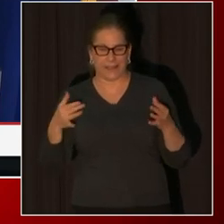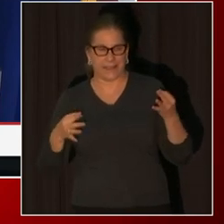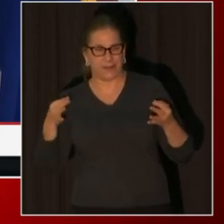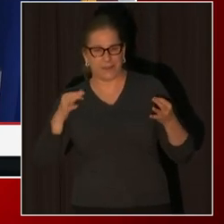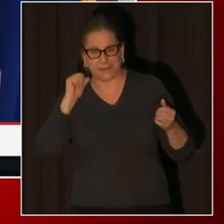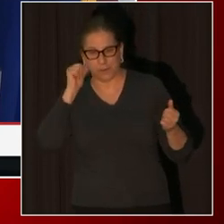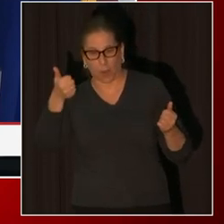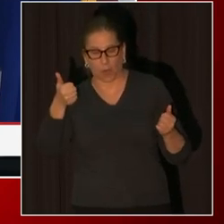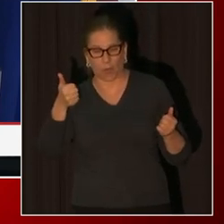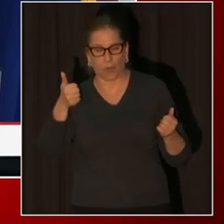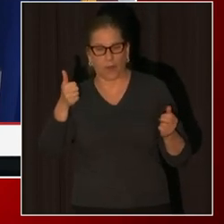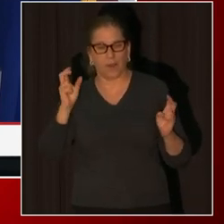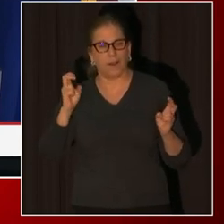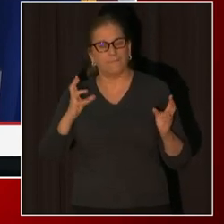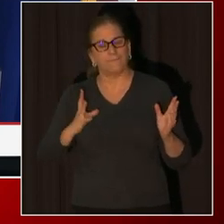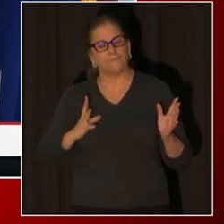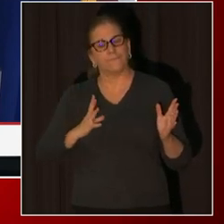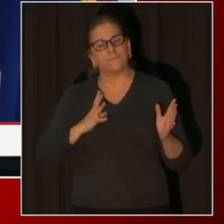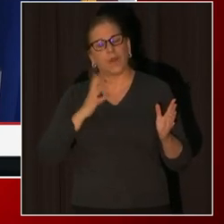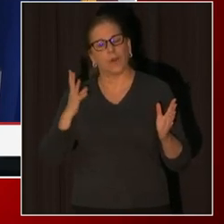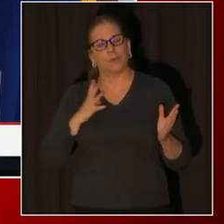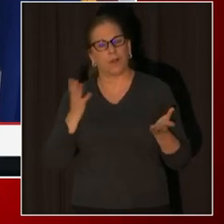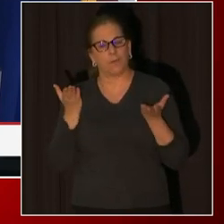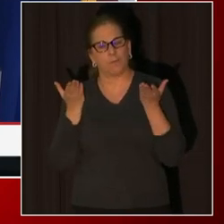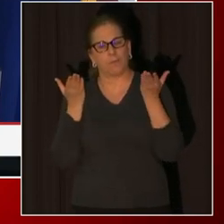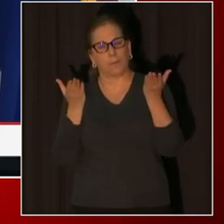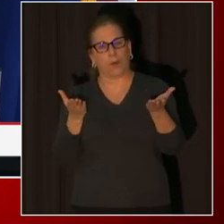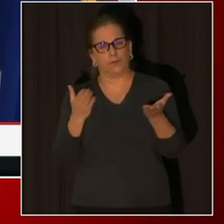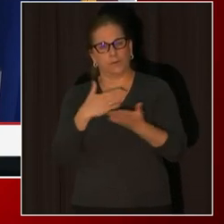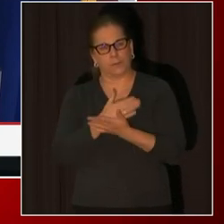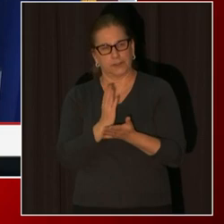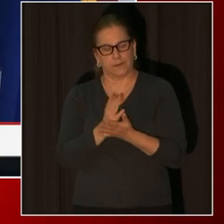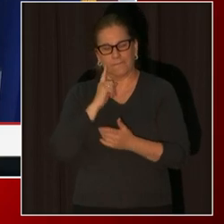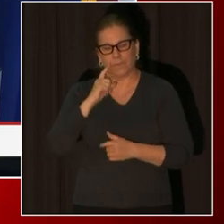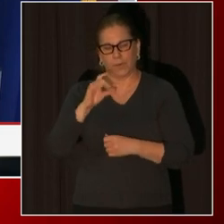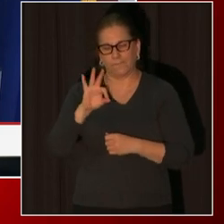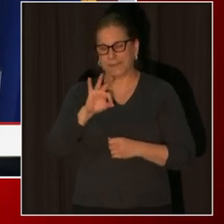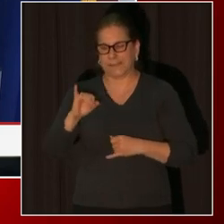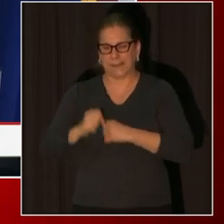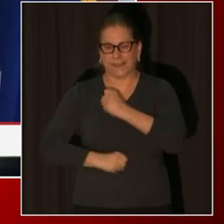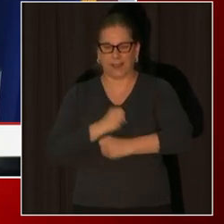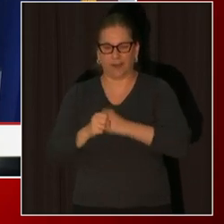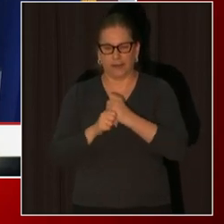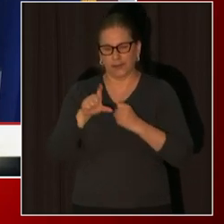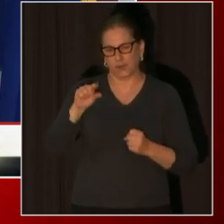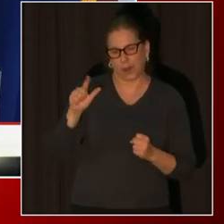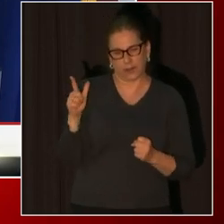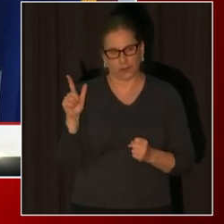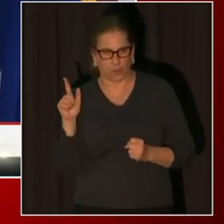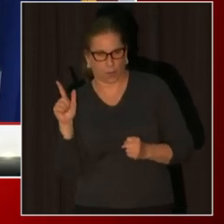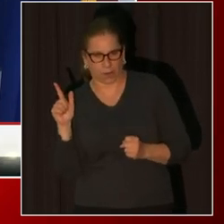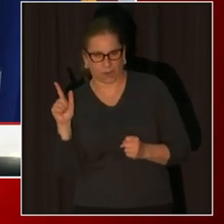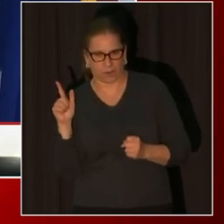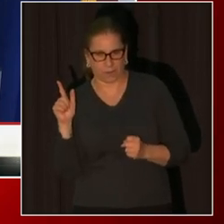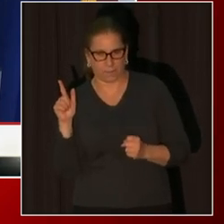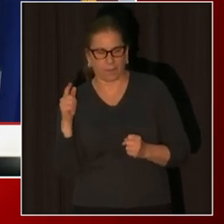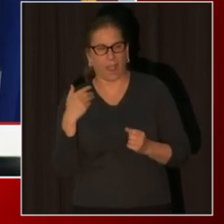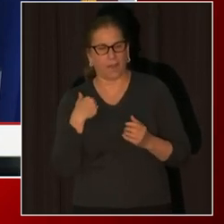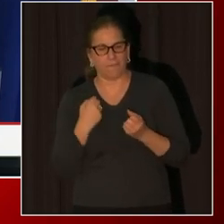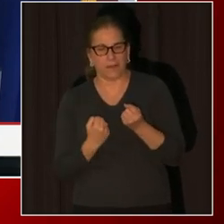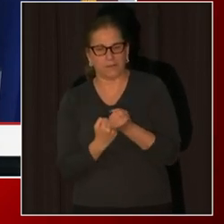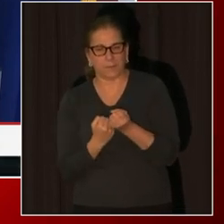budget, her proposed budget for fiscal year 2021, as well as the supplemental, which is the revisions to the current year's